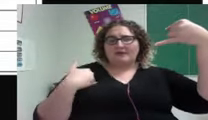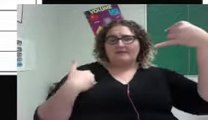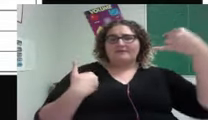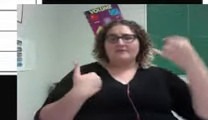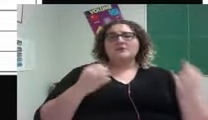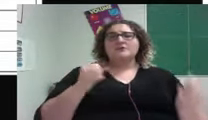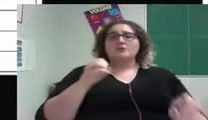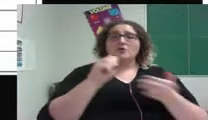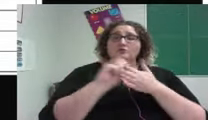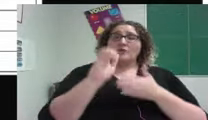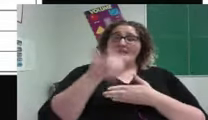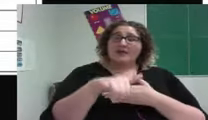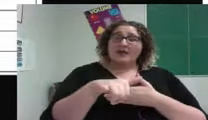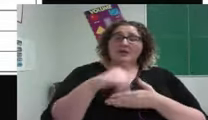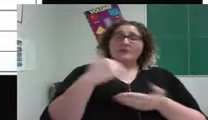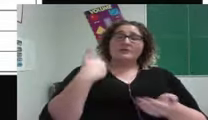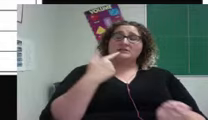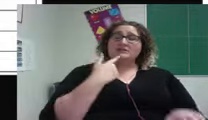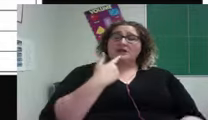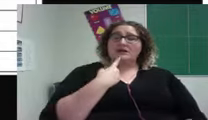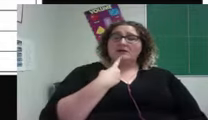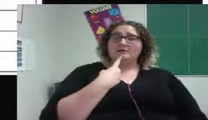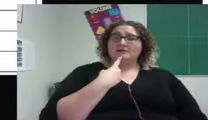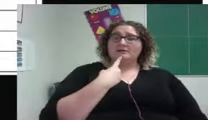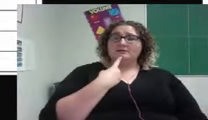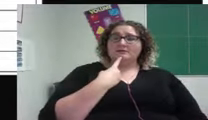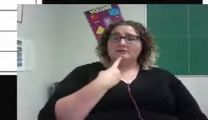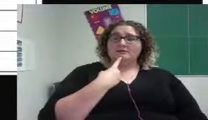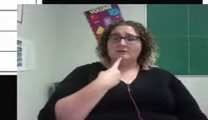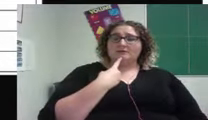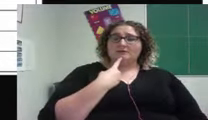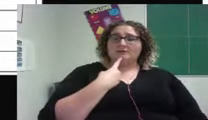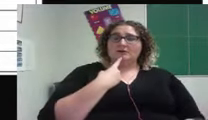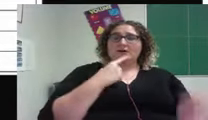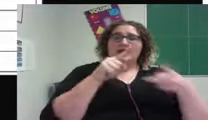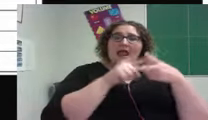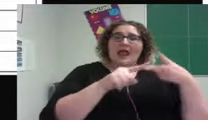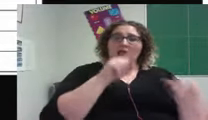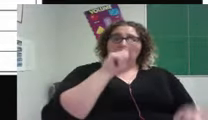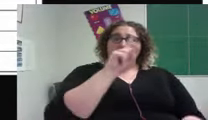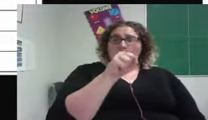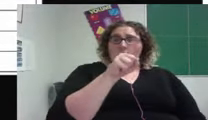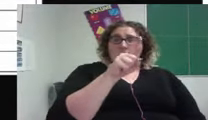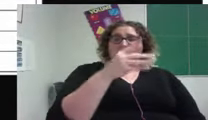angle 1 and angle, that's an and, 2